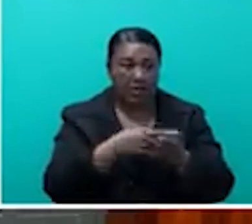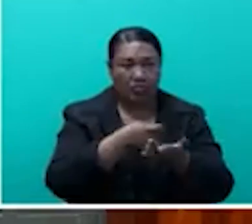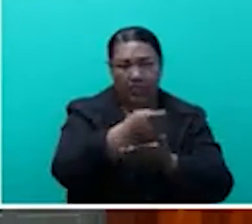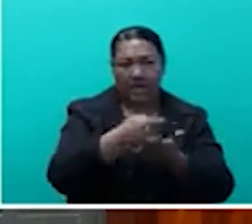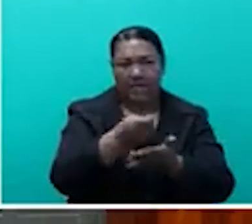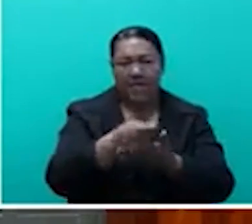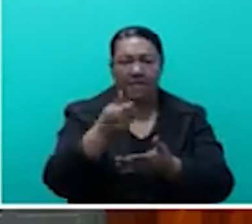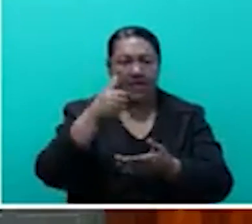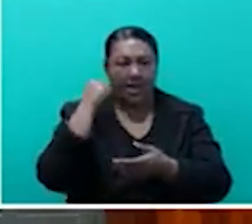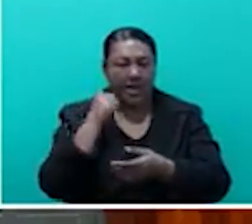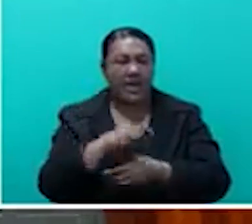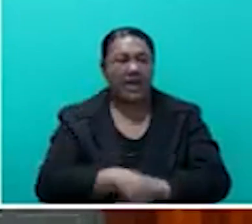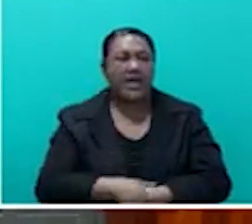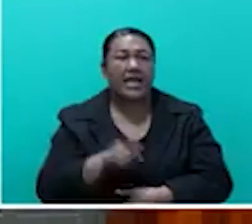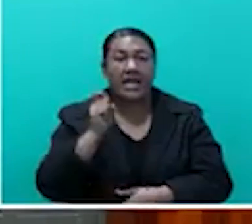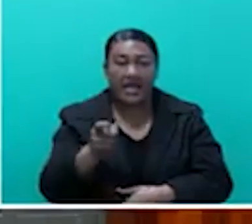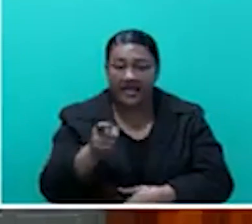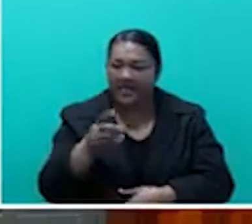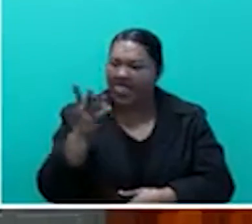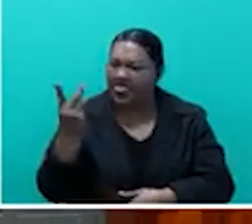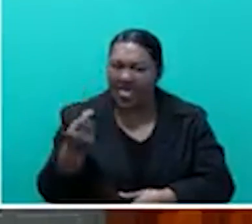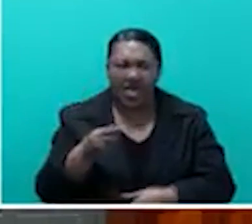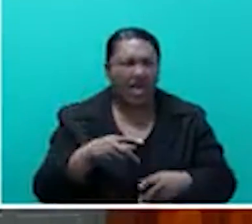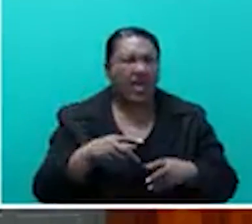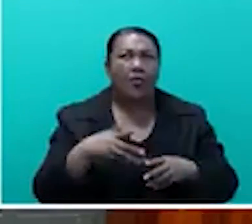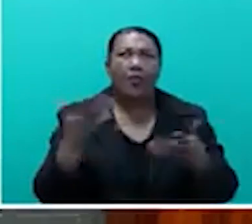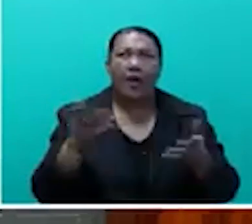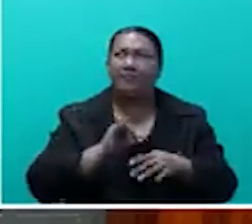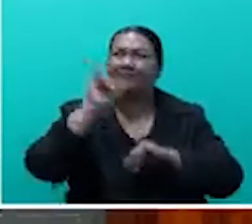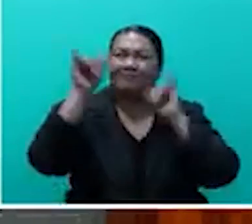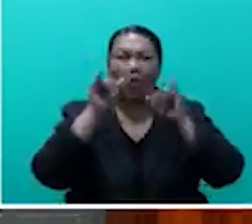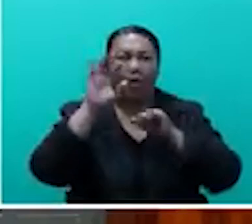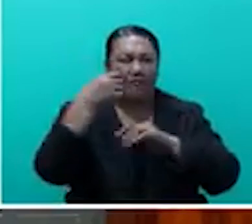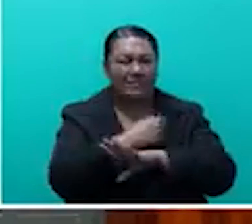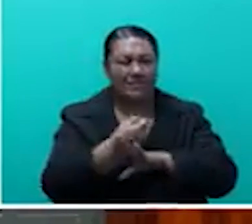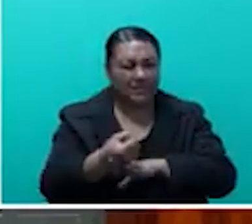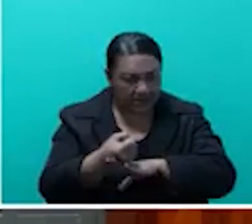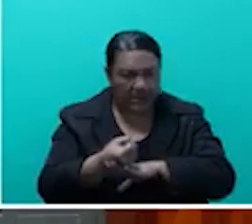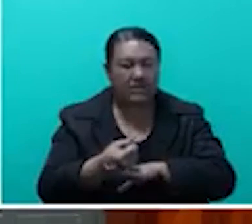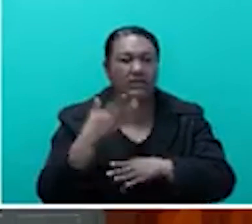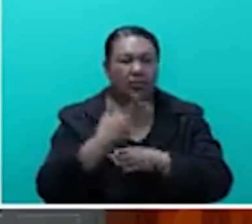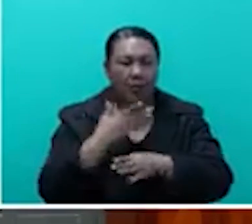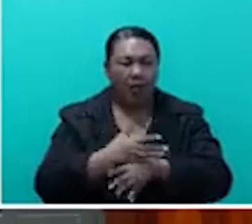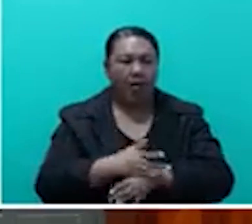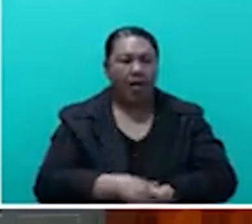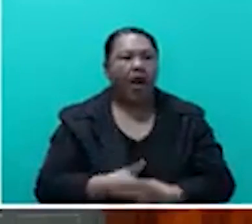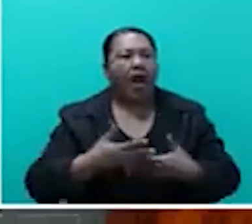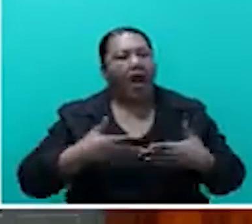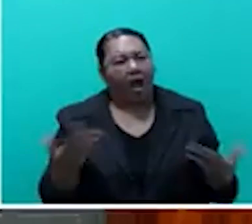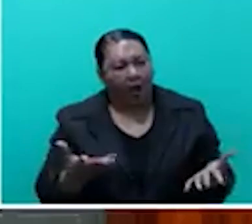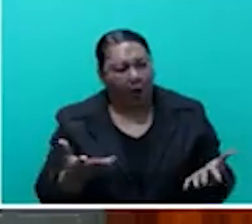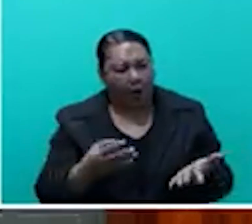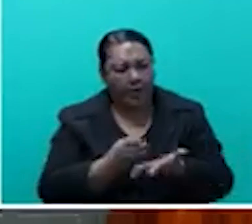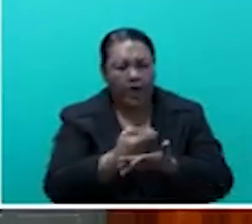opportunities offshore. How does this help our graduates or the economy? Remittances sent